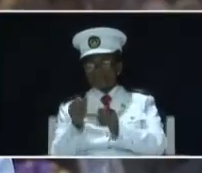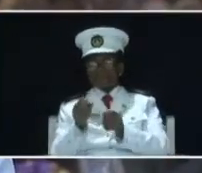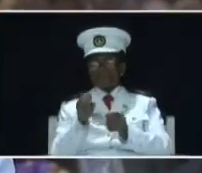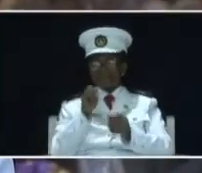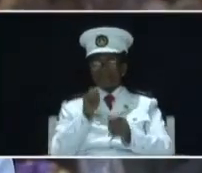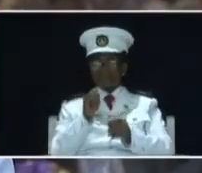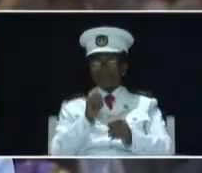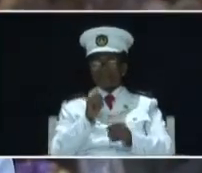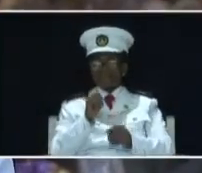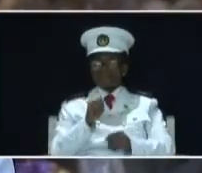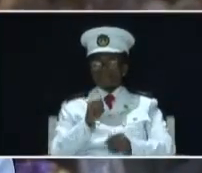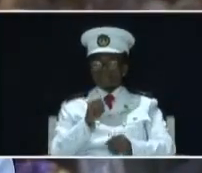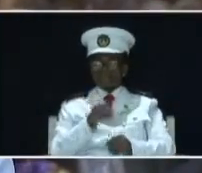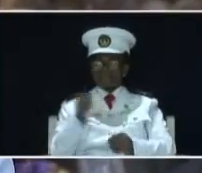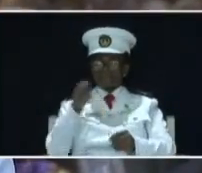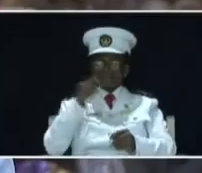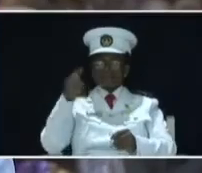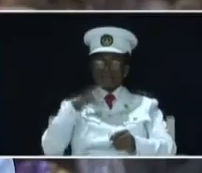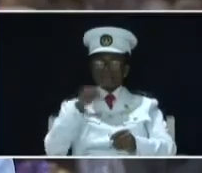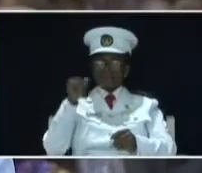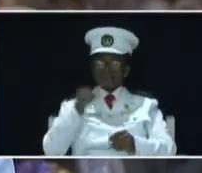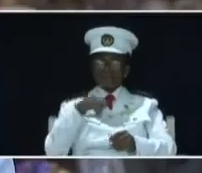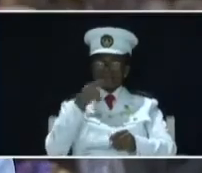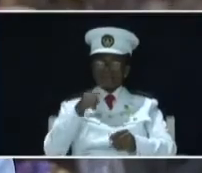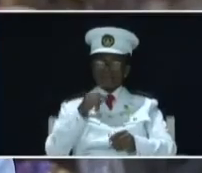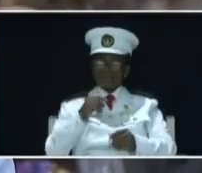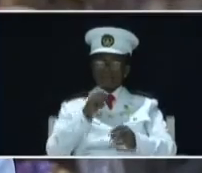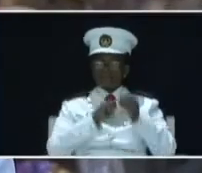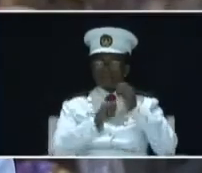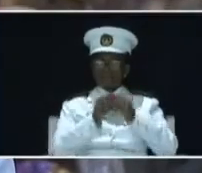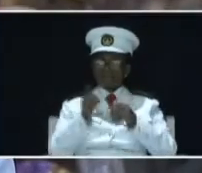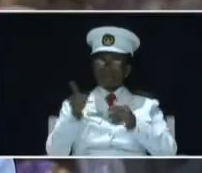and they said, Elijah, you are under arrest. He said, ah,